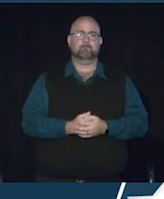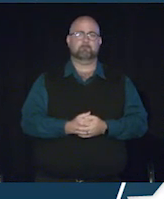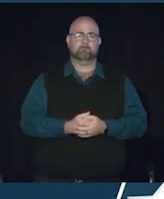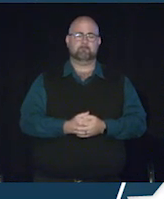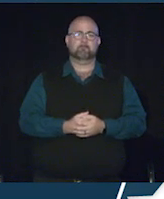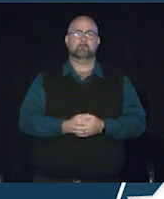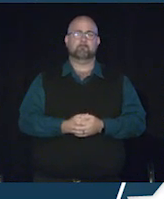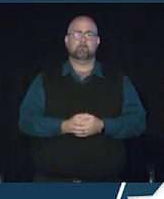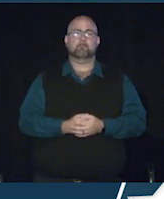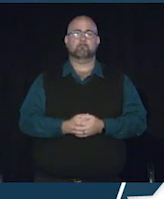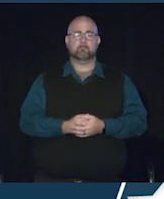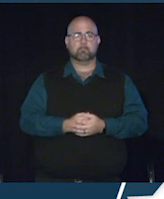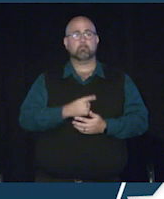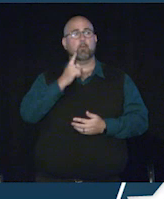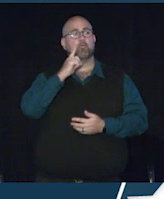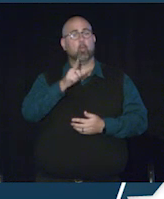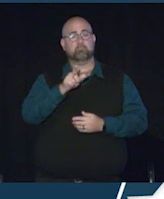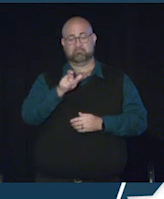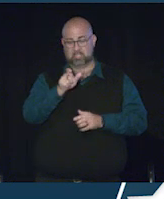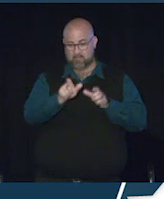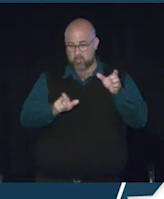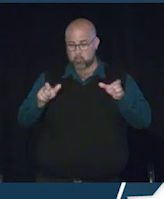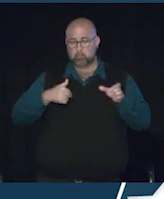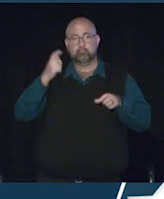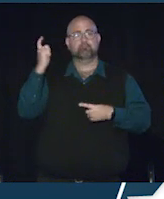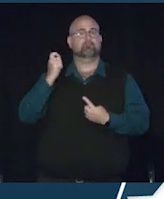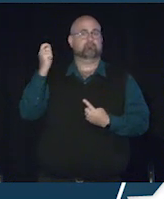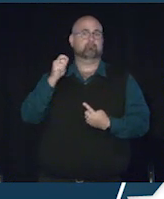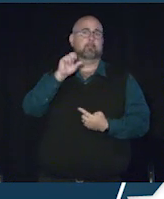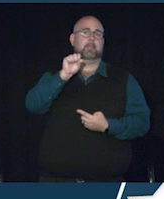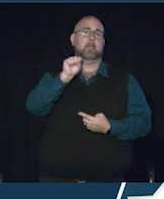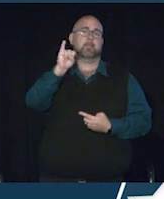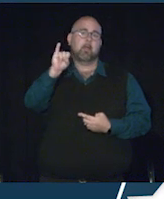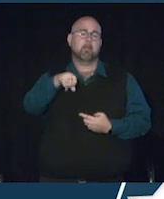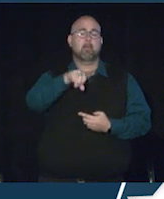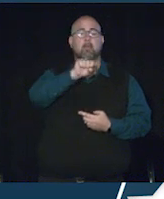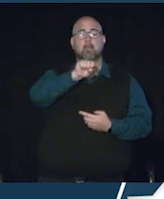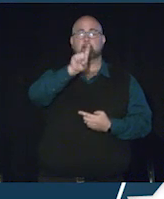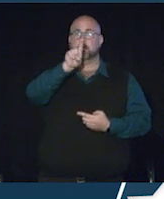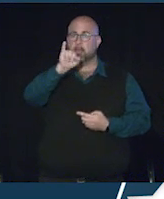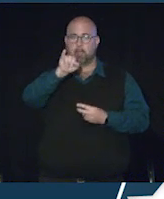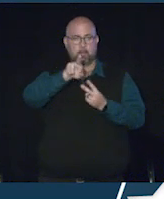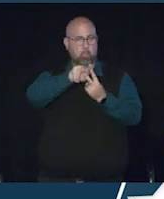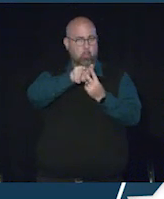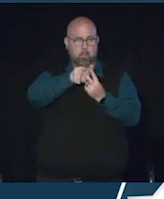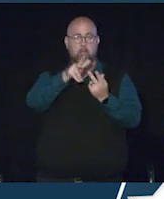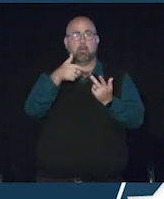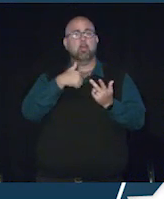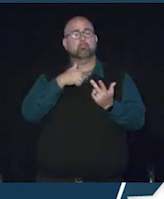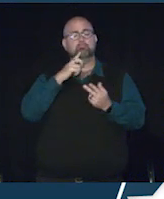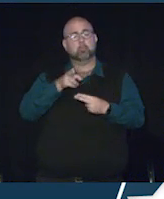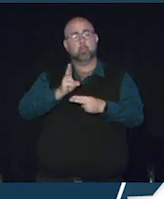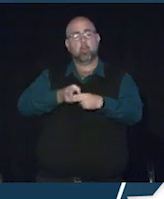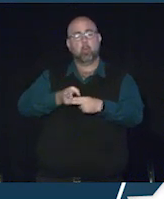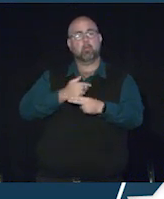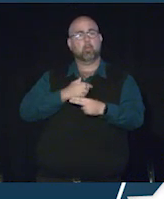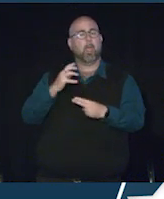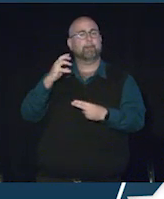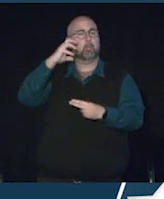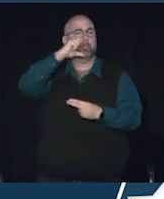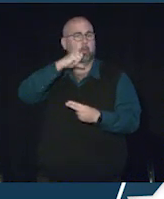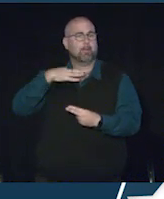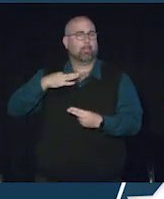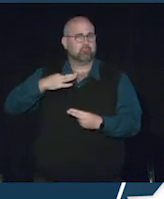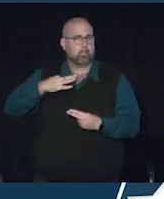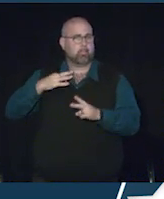Now, for our individuals who receive Social Security, SSI or SSDI, they are considered what we call presumed